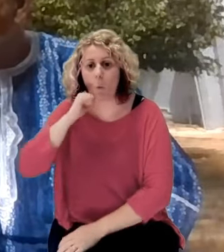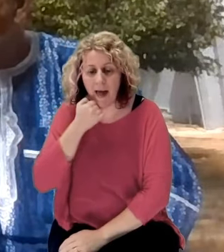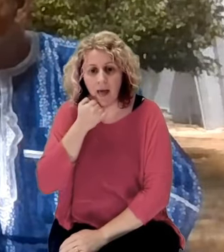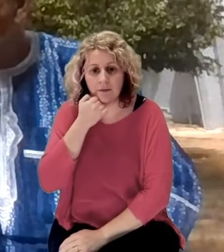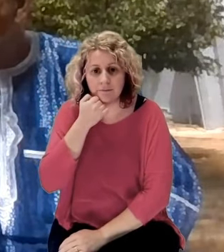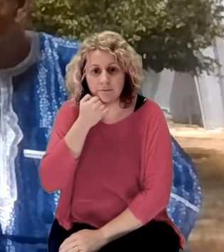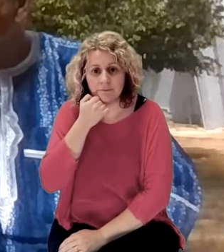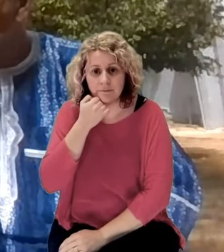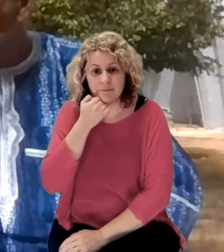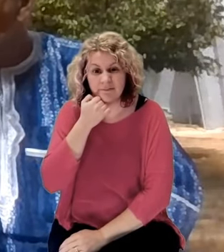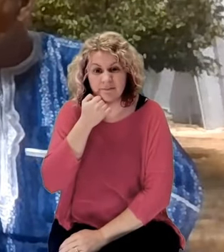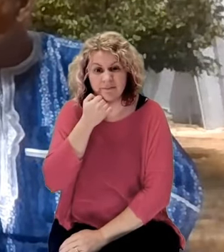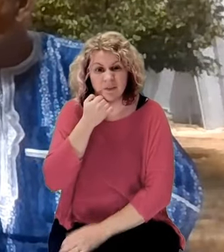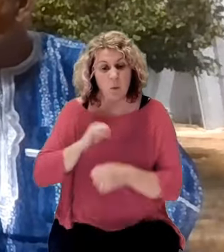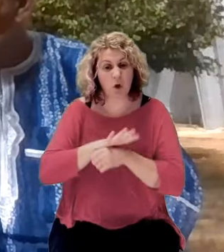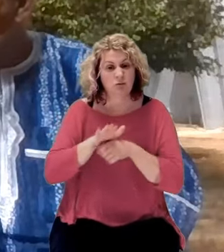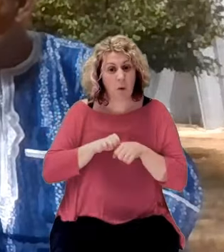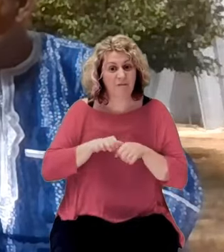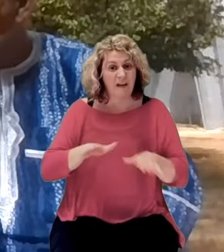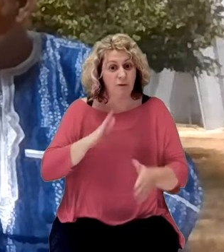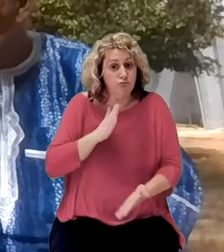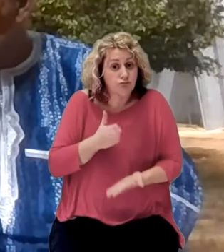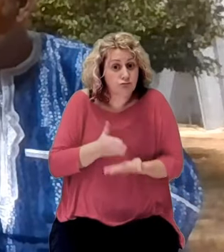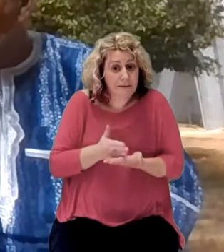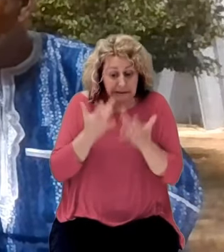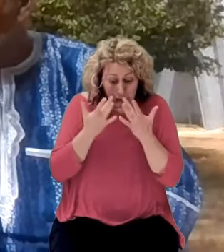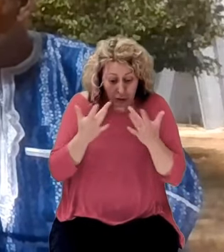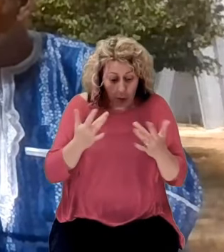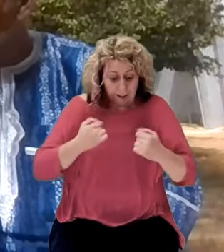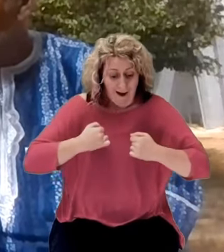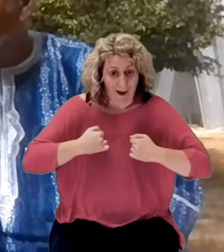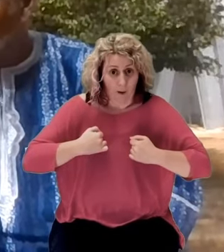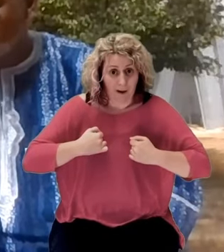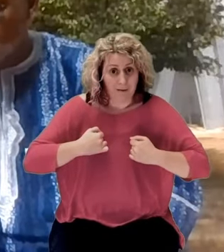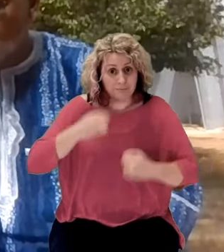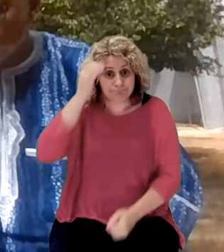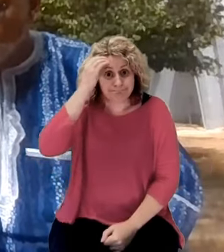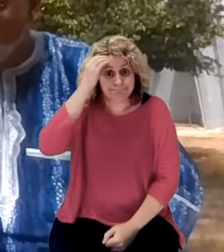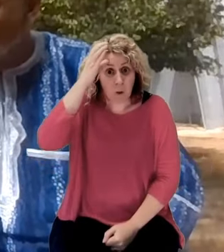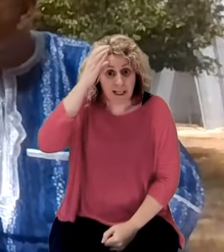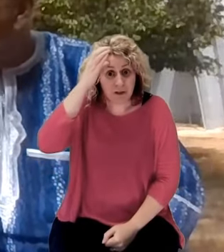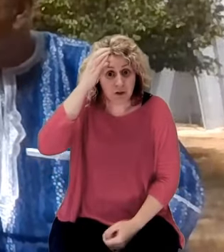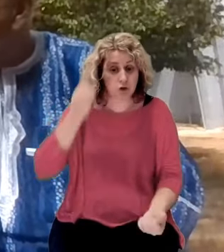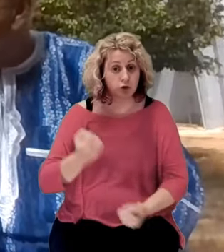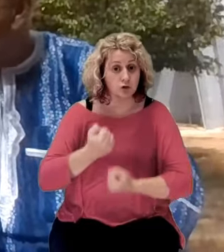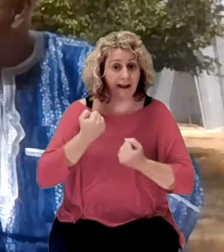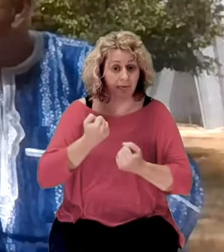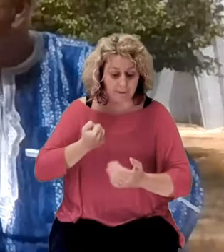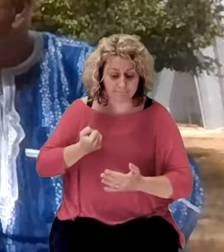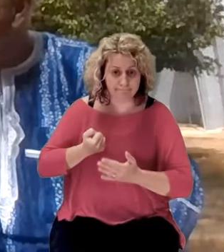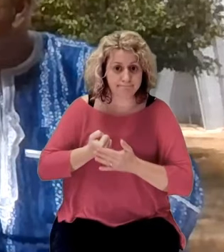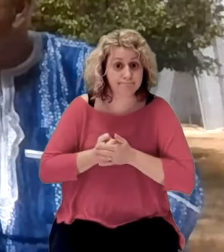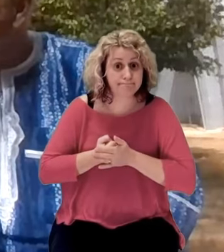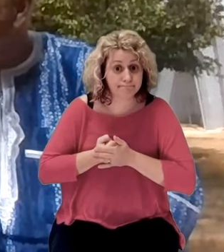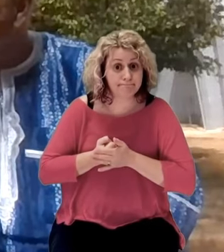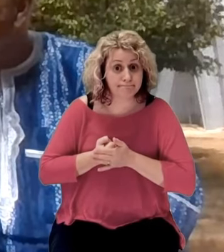this explains how limited our knowledge and strength is. And it